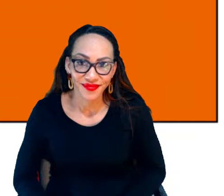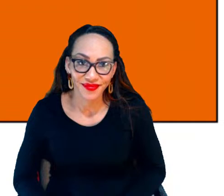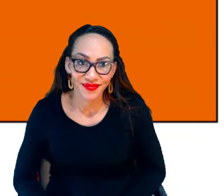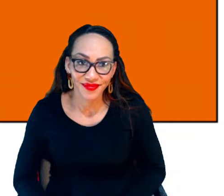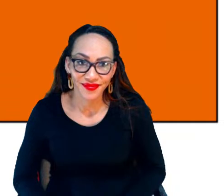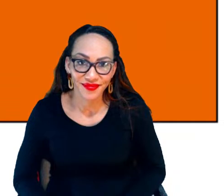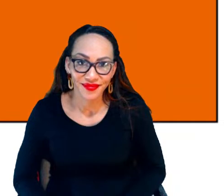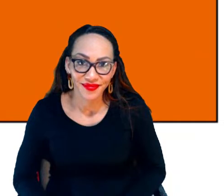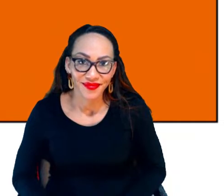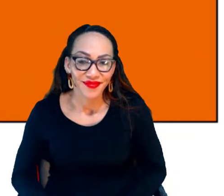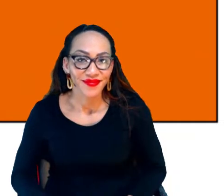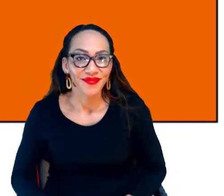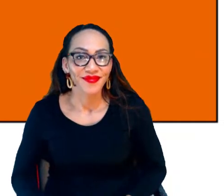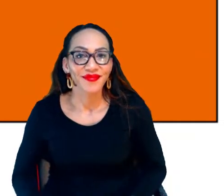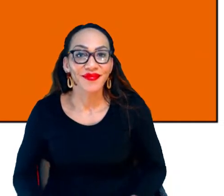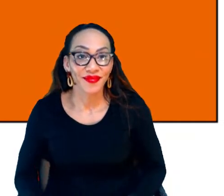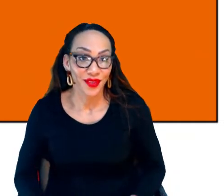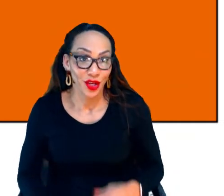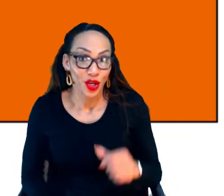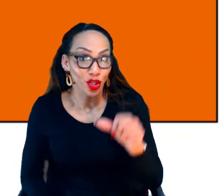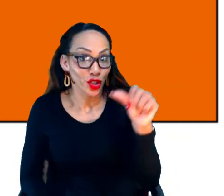So the slide that you'll see in a second